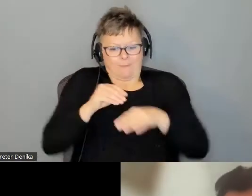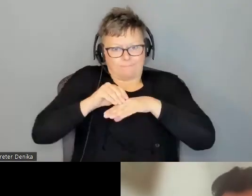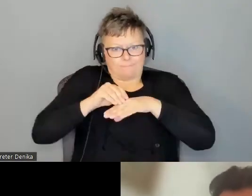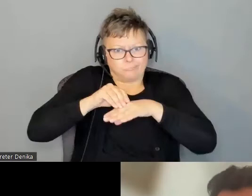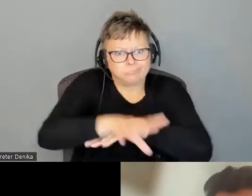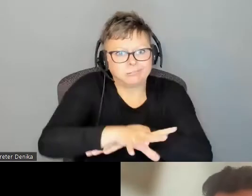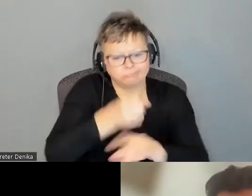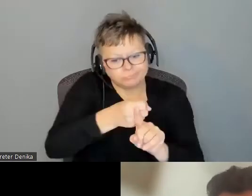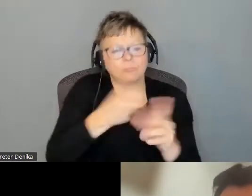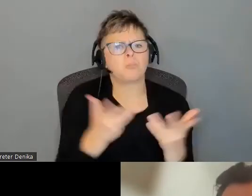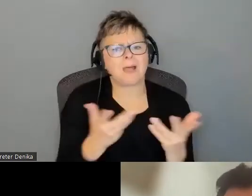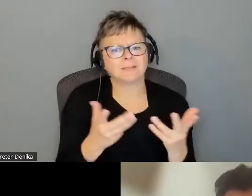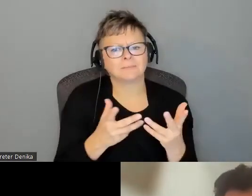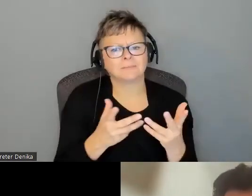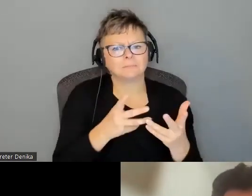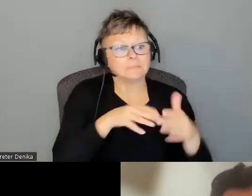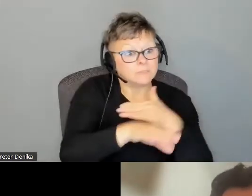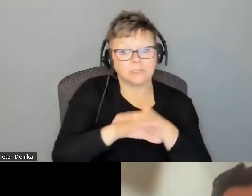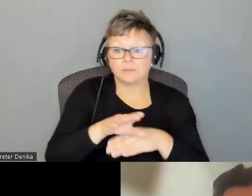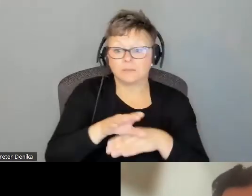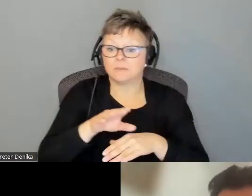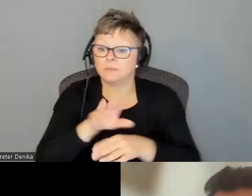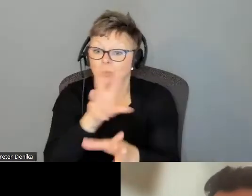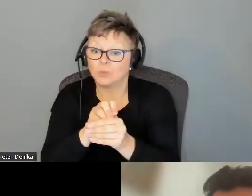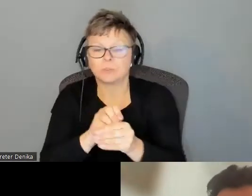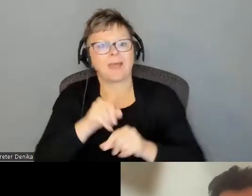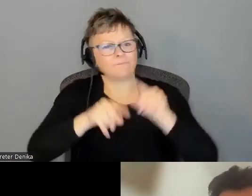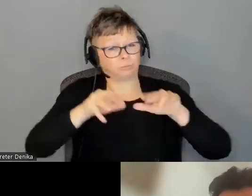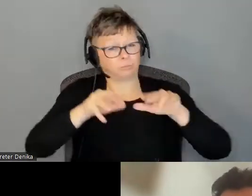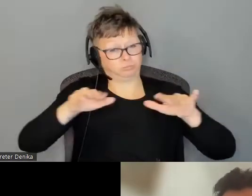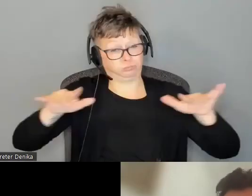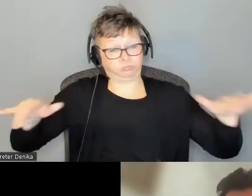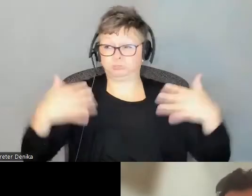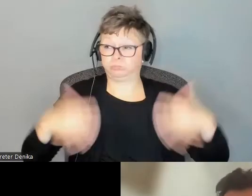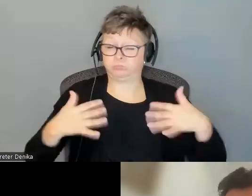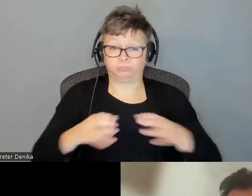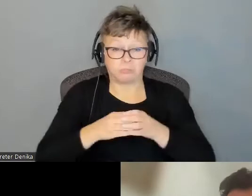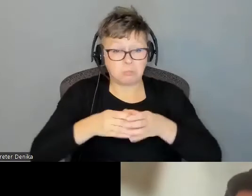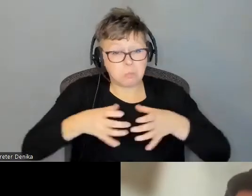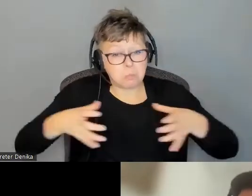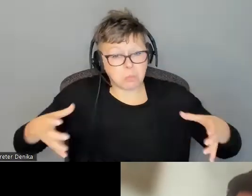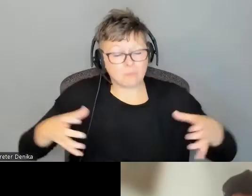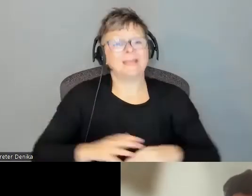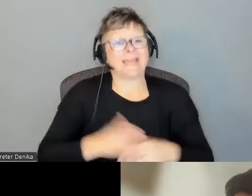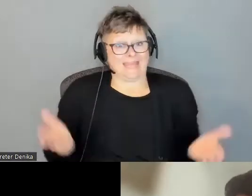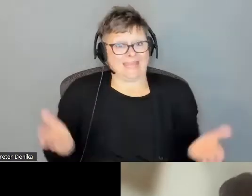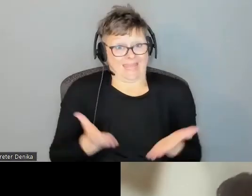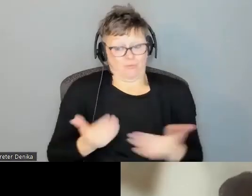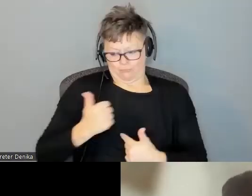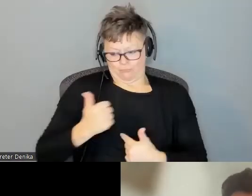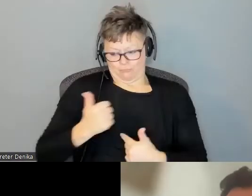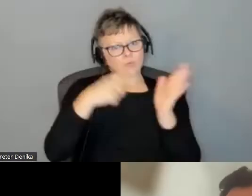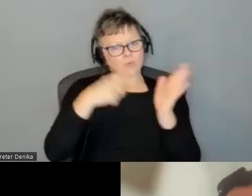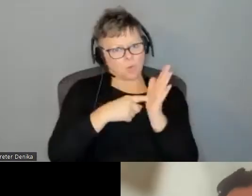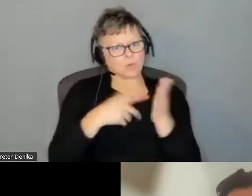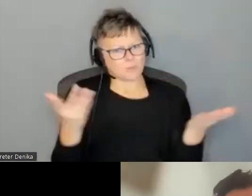accessibility and inclusion, that the diversity of those things is growing. There's a few things in the Canadian context that we're really aware of at Ready, Willing, and